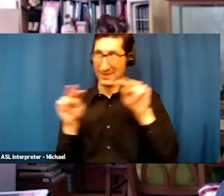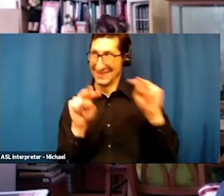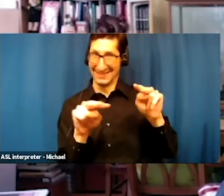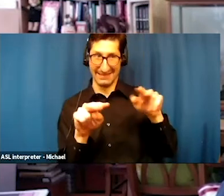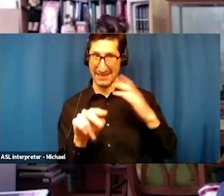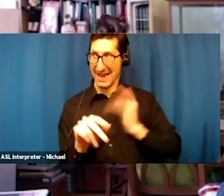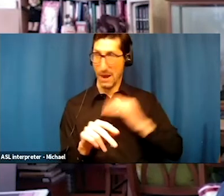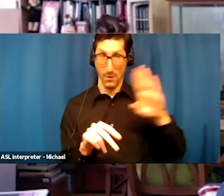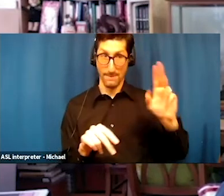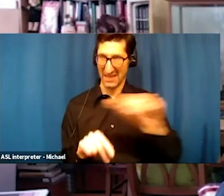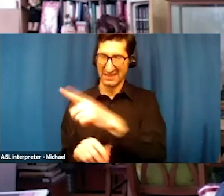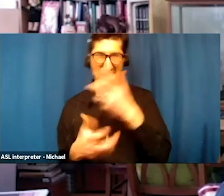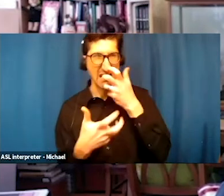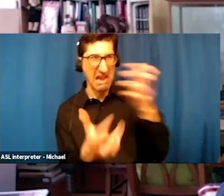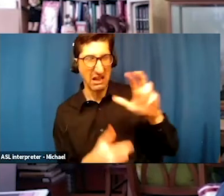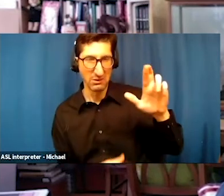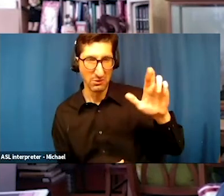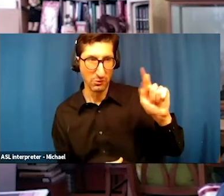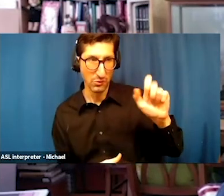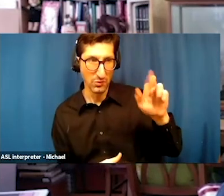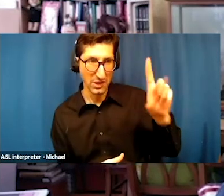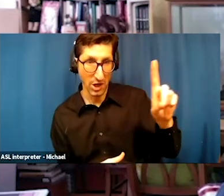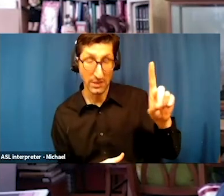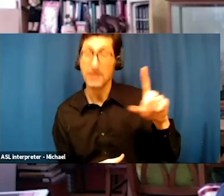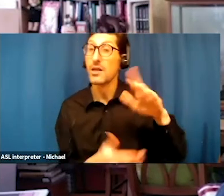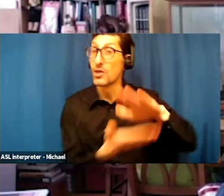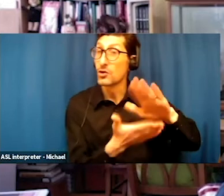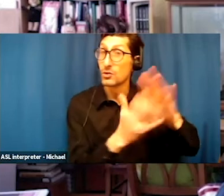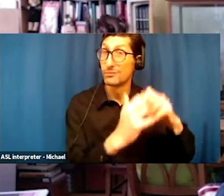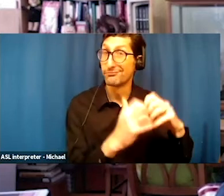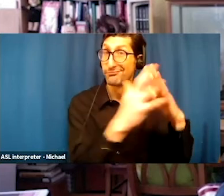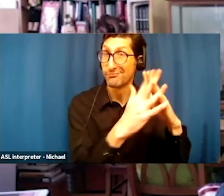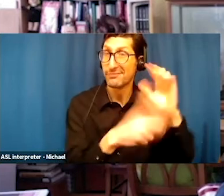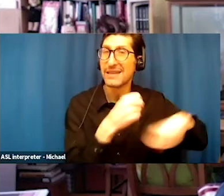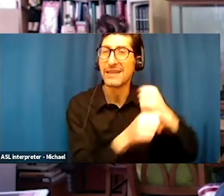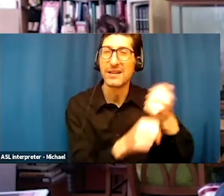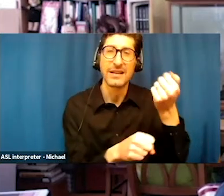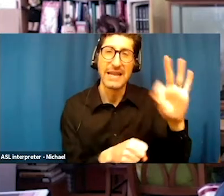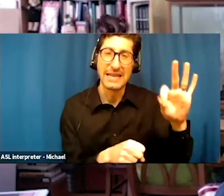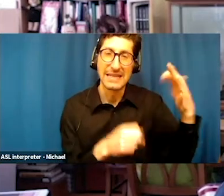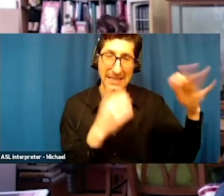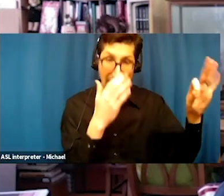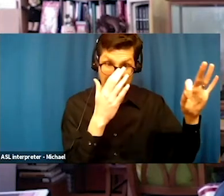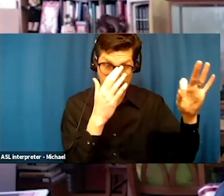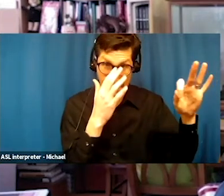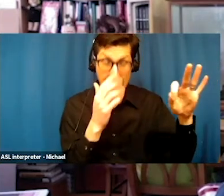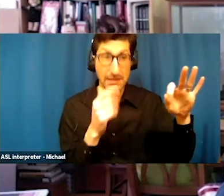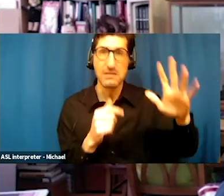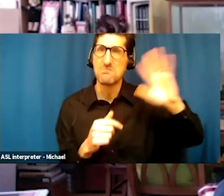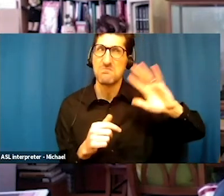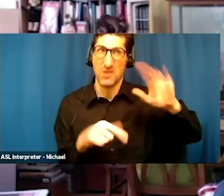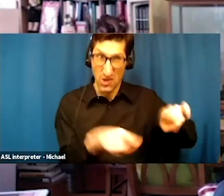The school was originally built in 1919. At the time, it was state of the art accessibility.